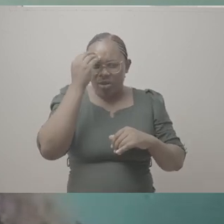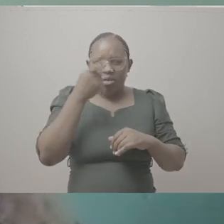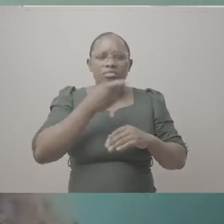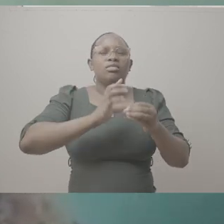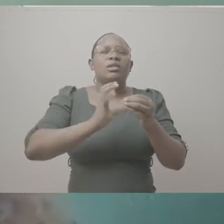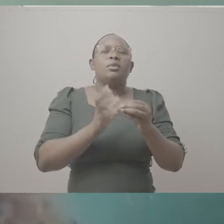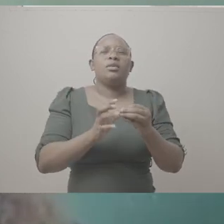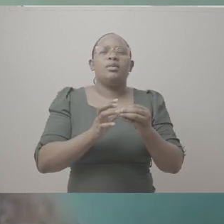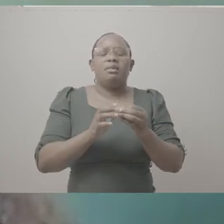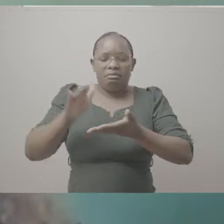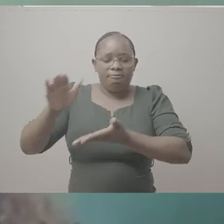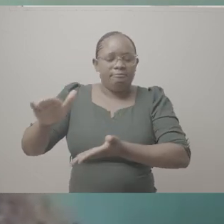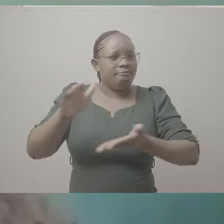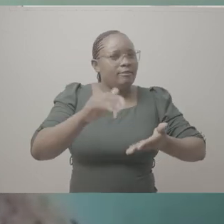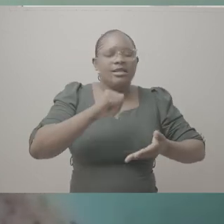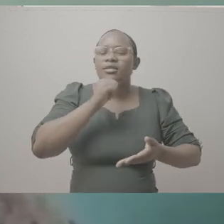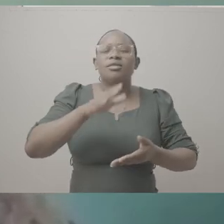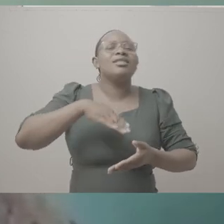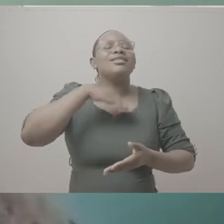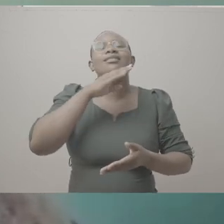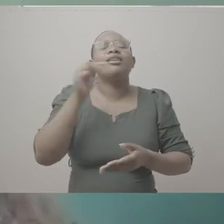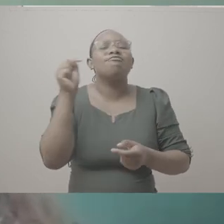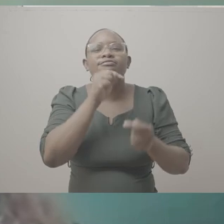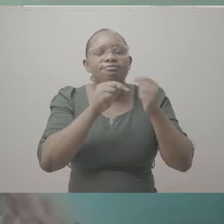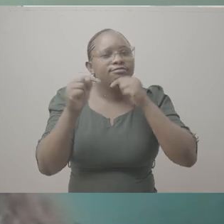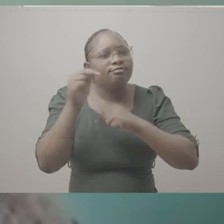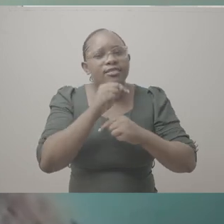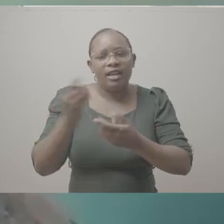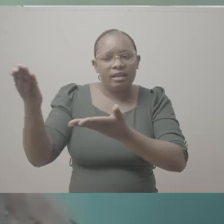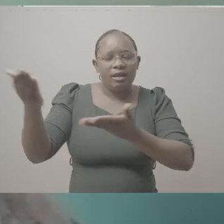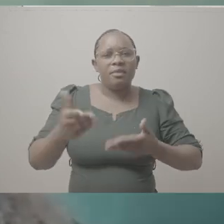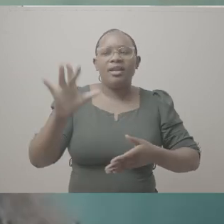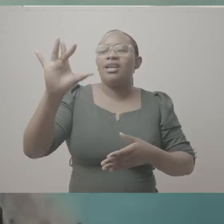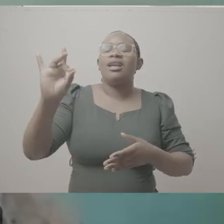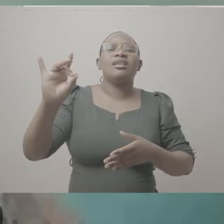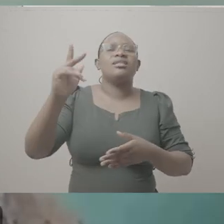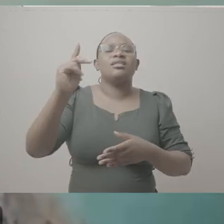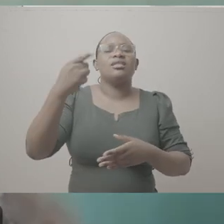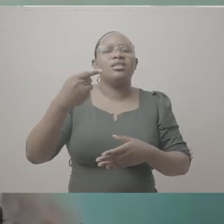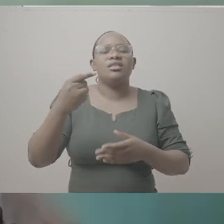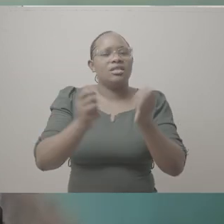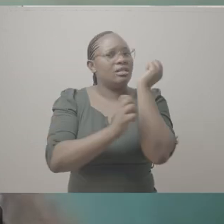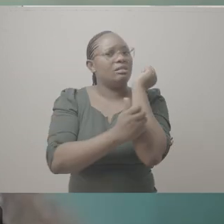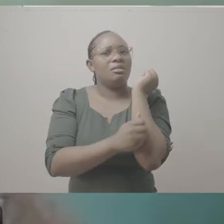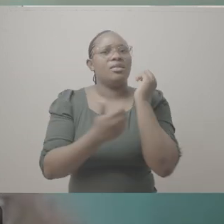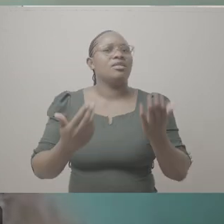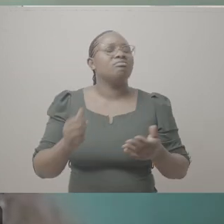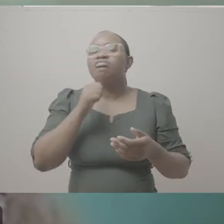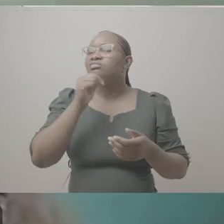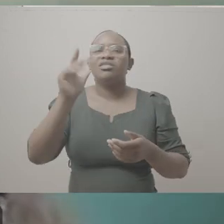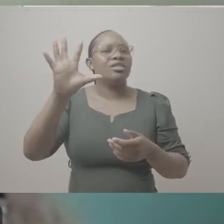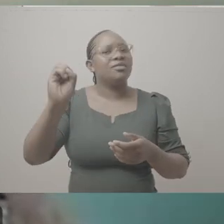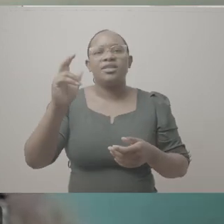that the supply that was brought to the school was just 8 by 50 kgs of maize. So even the